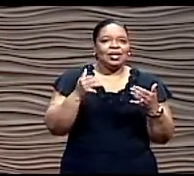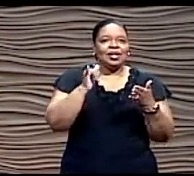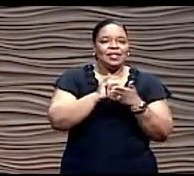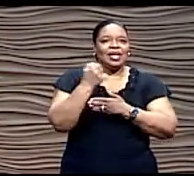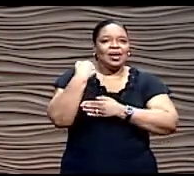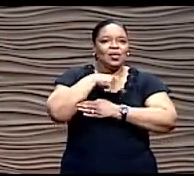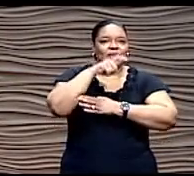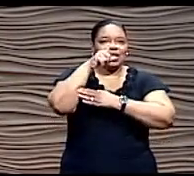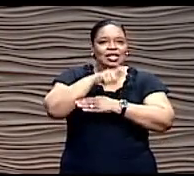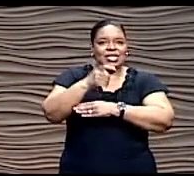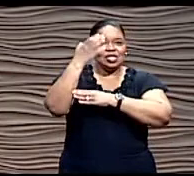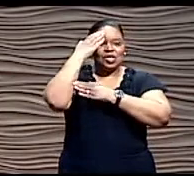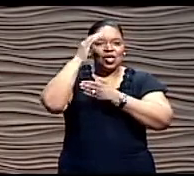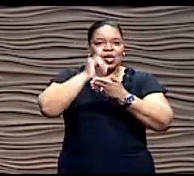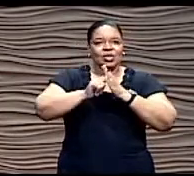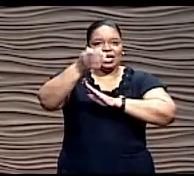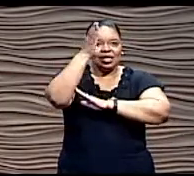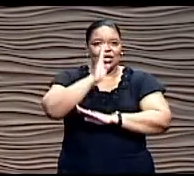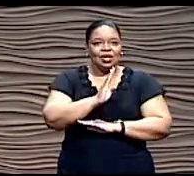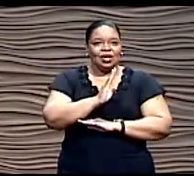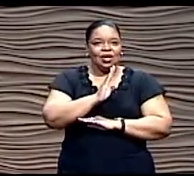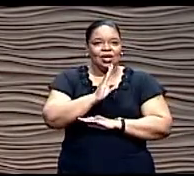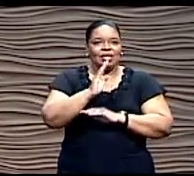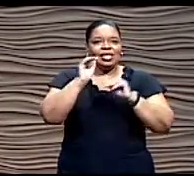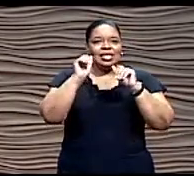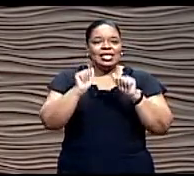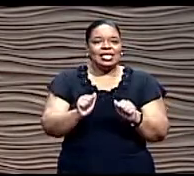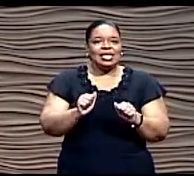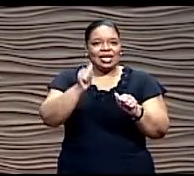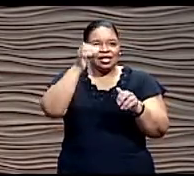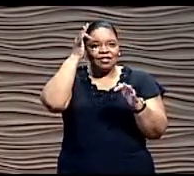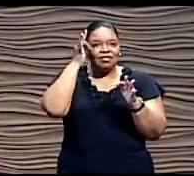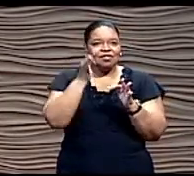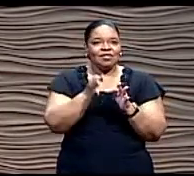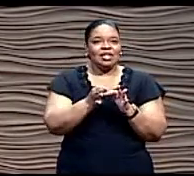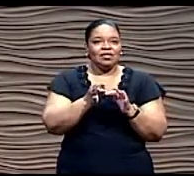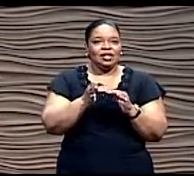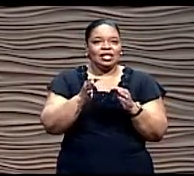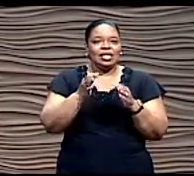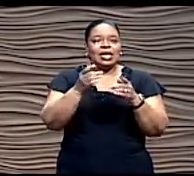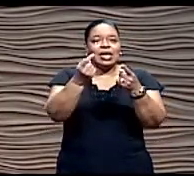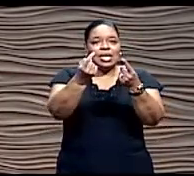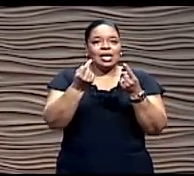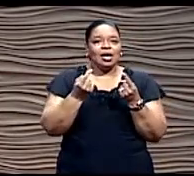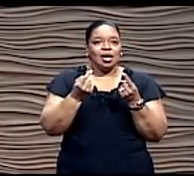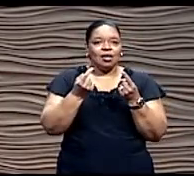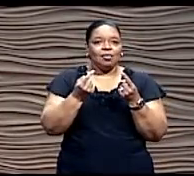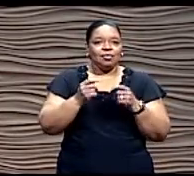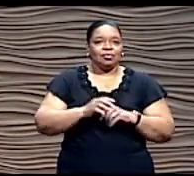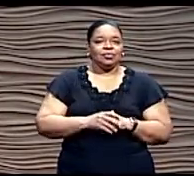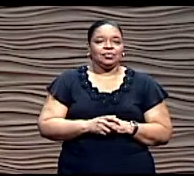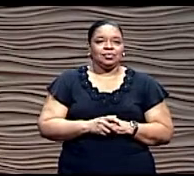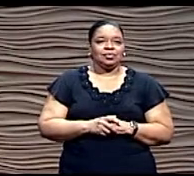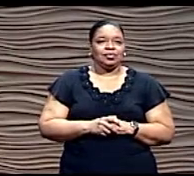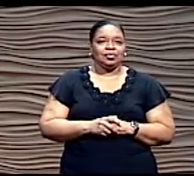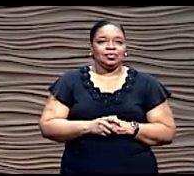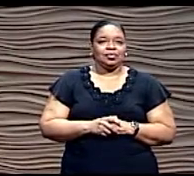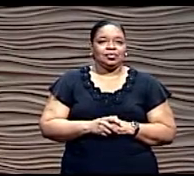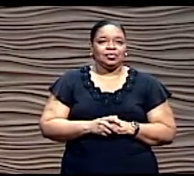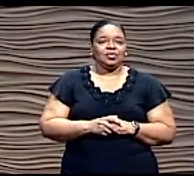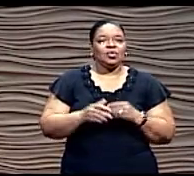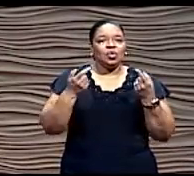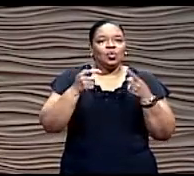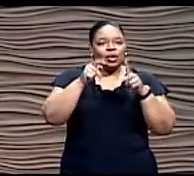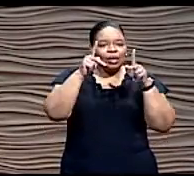we need to know that God can faithfully come to us? So when